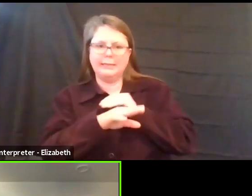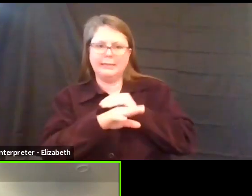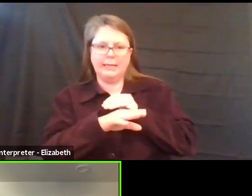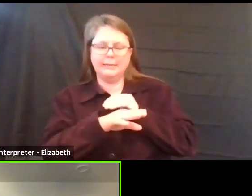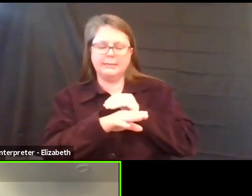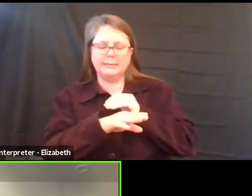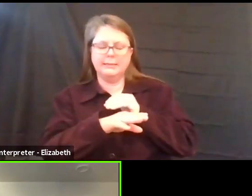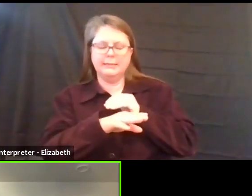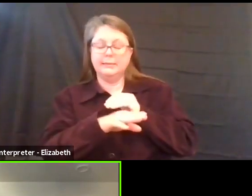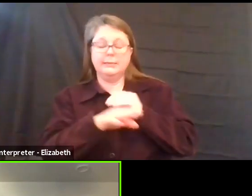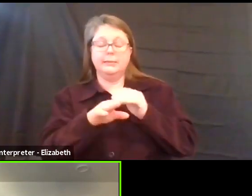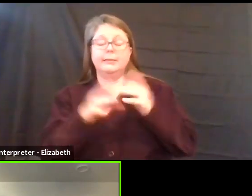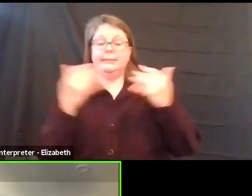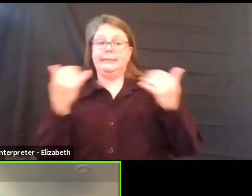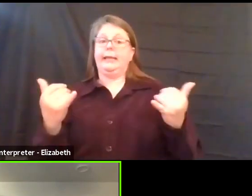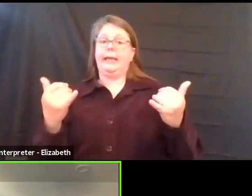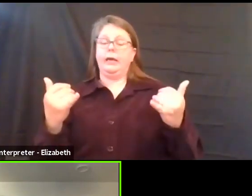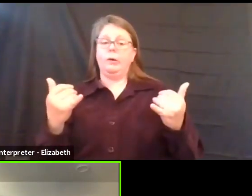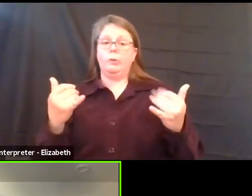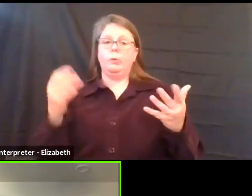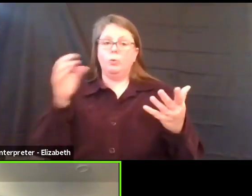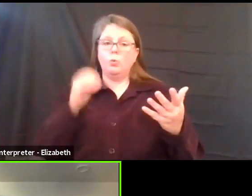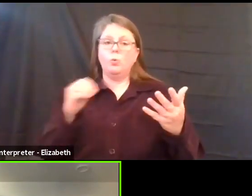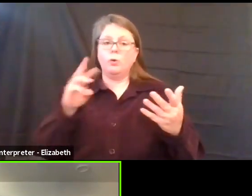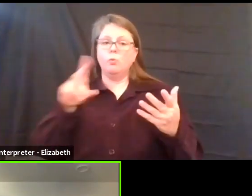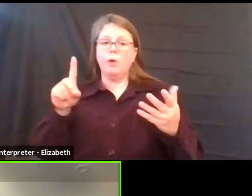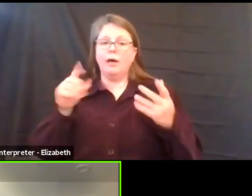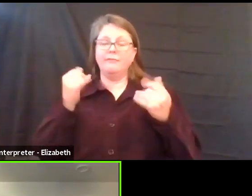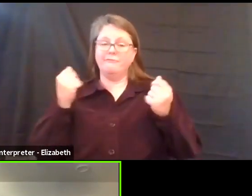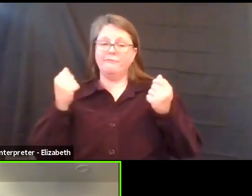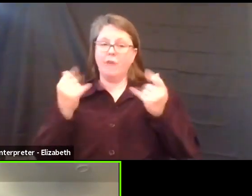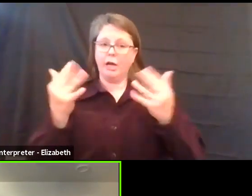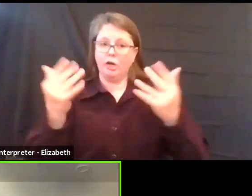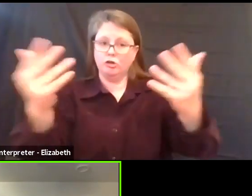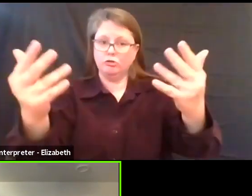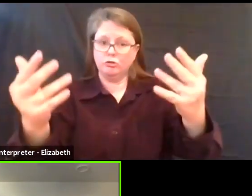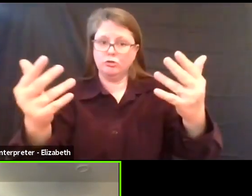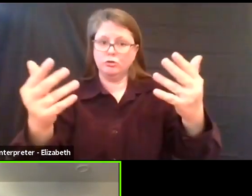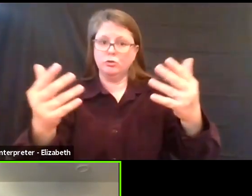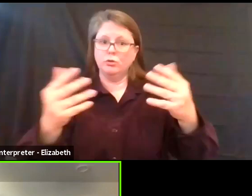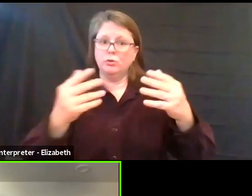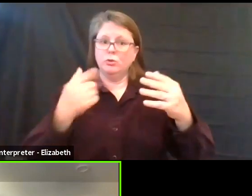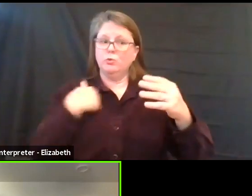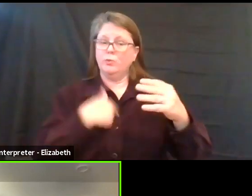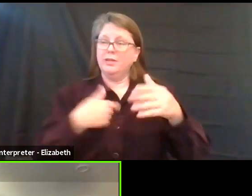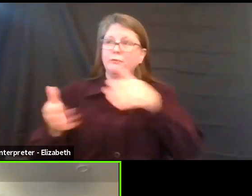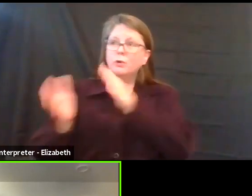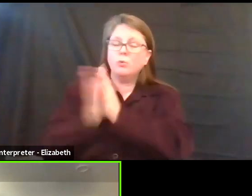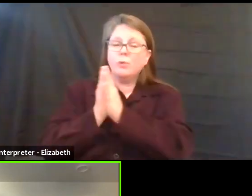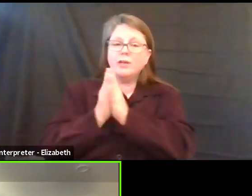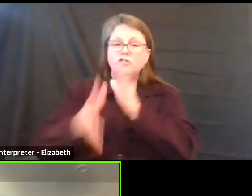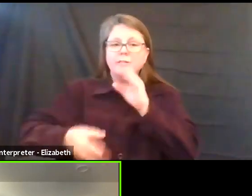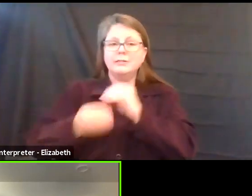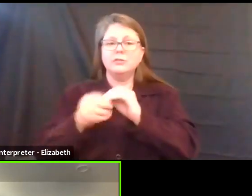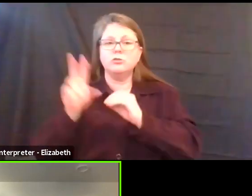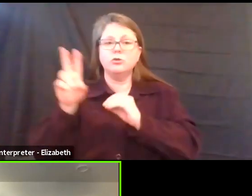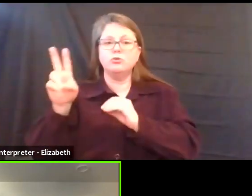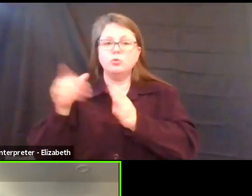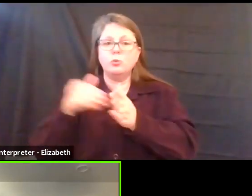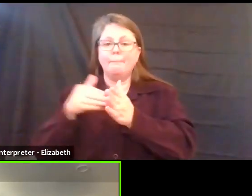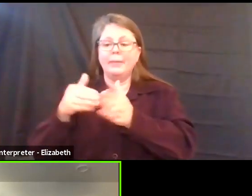Since we've had the Oregon wildfires, we have asked for an additional $2 million to replenish the